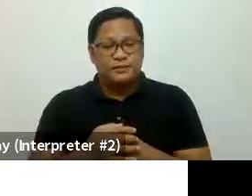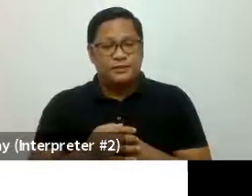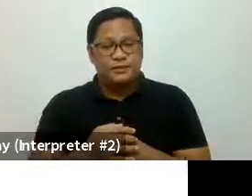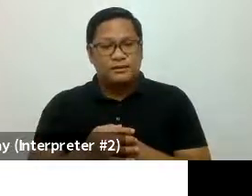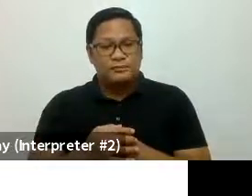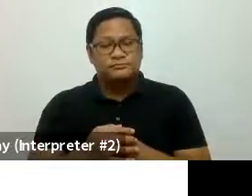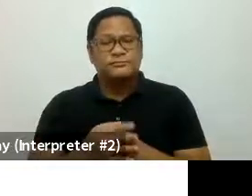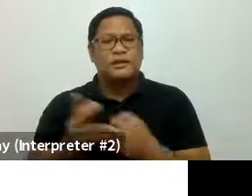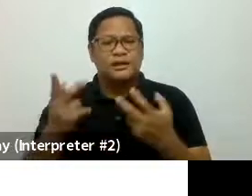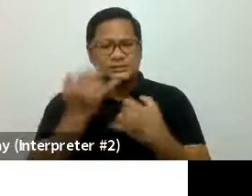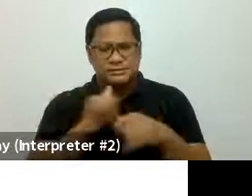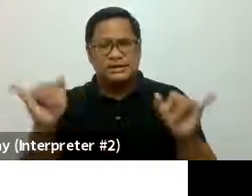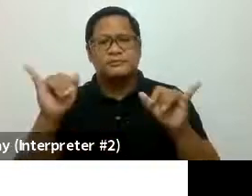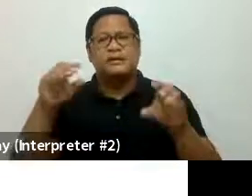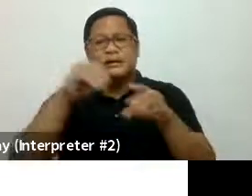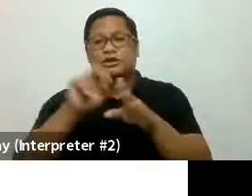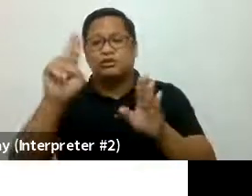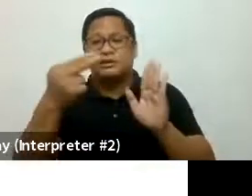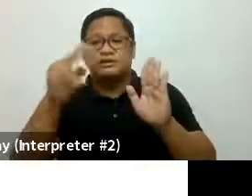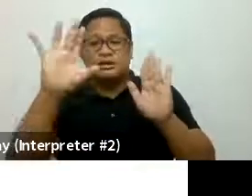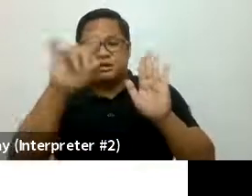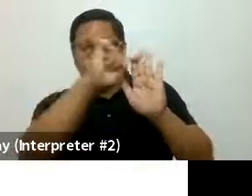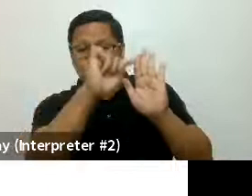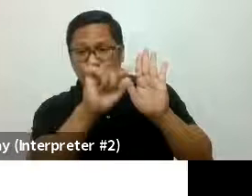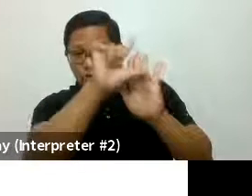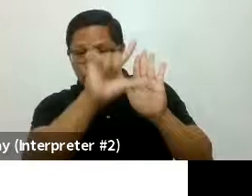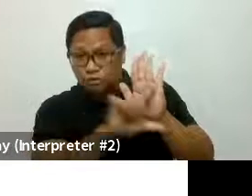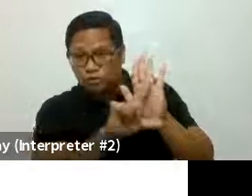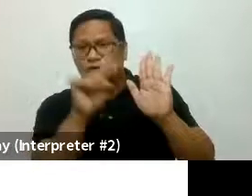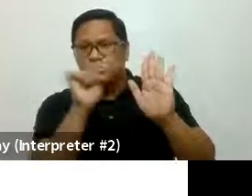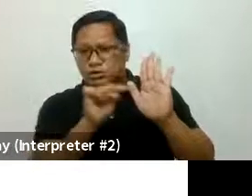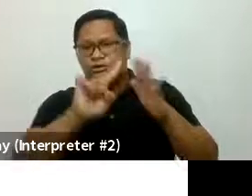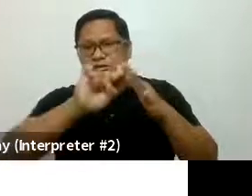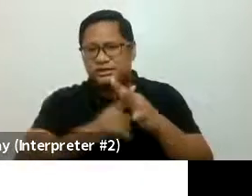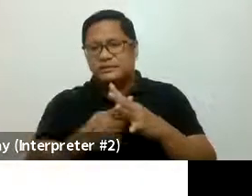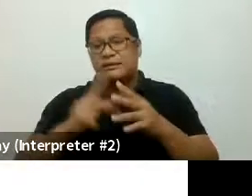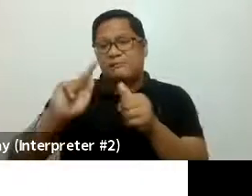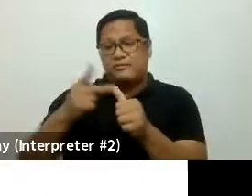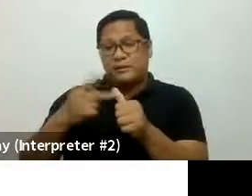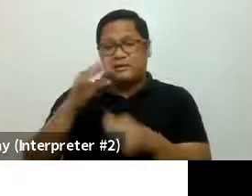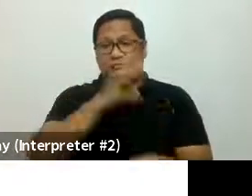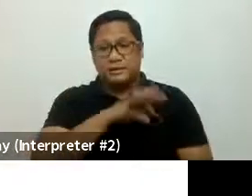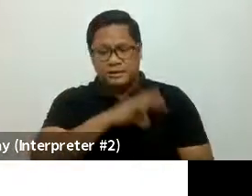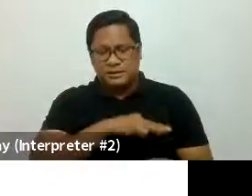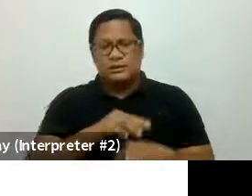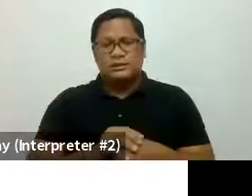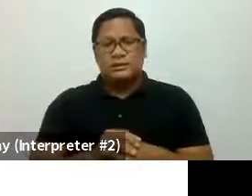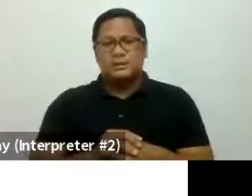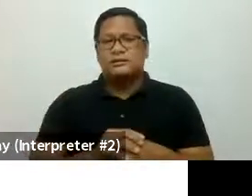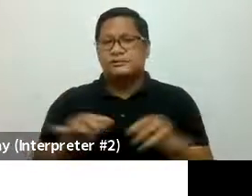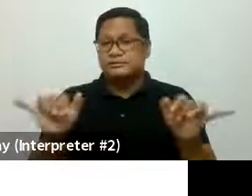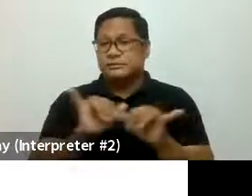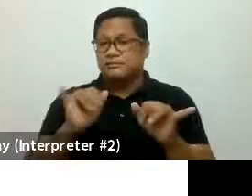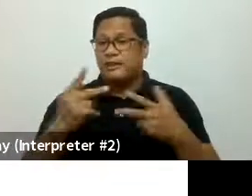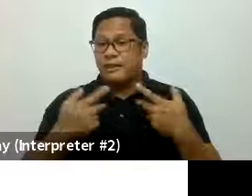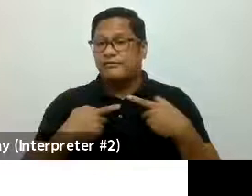as mandated again in the UHC law to start with our primary care benefit, and we have termed this as consulta. We have came out